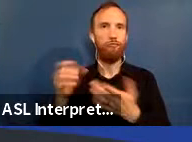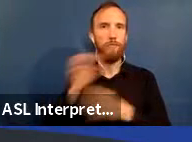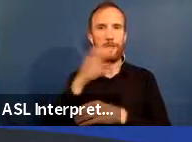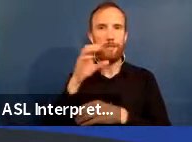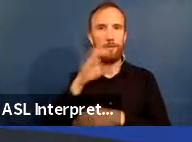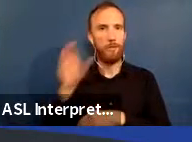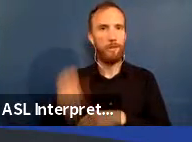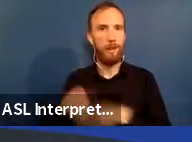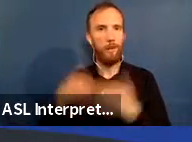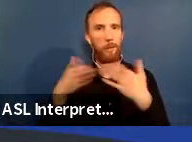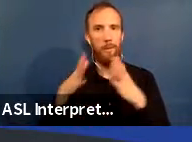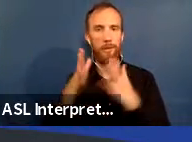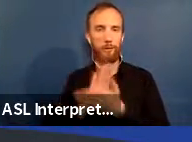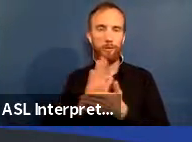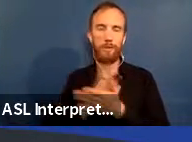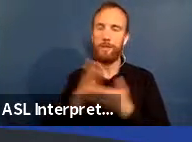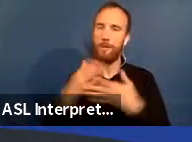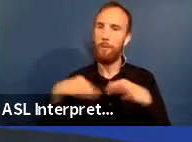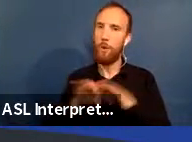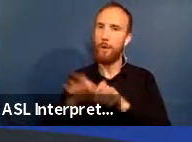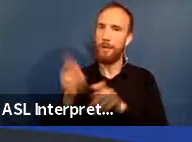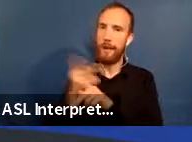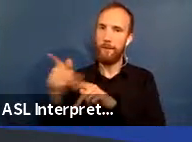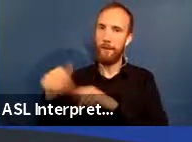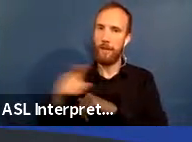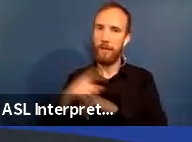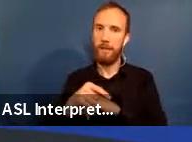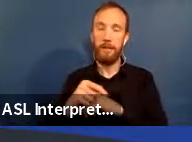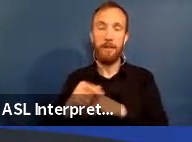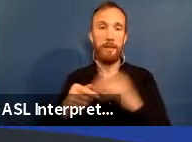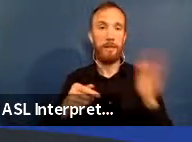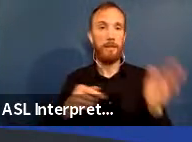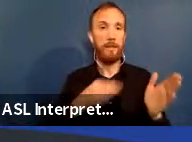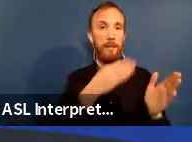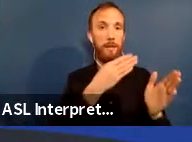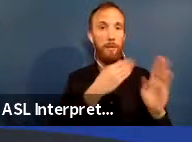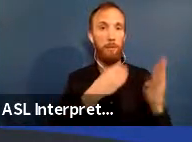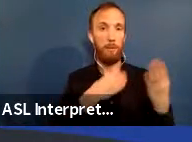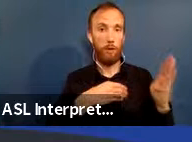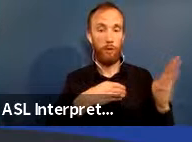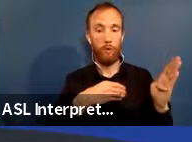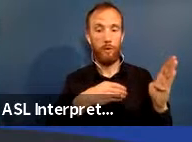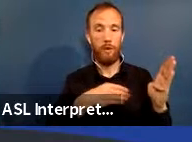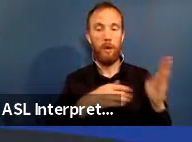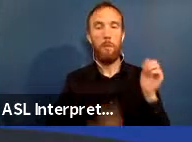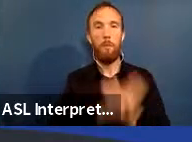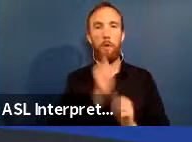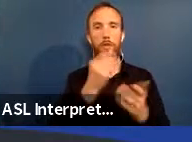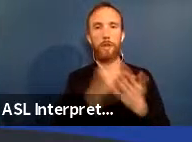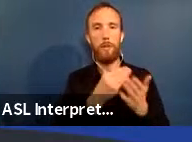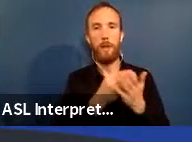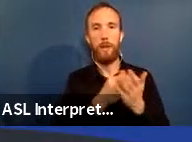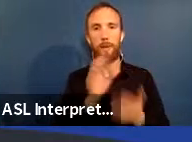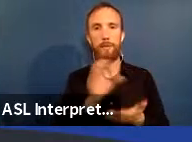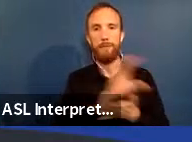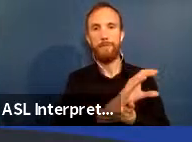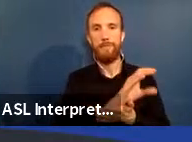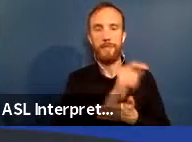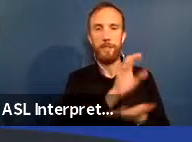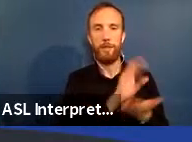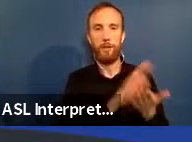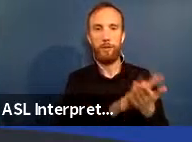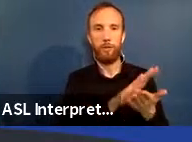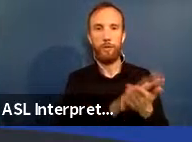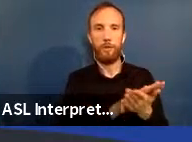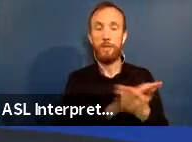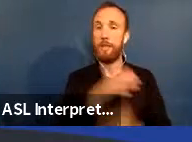On the opposite end of that, most of the money that's in the district goes directly to schools. And in that little middle orange area is where folks like me and